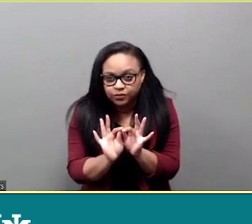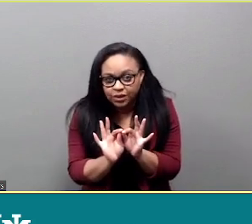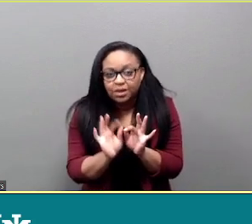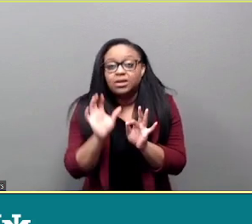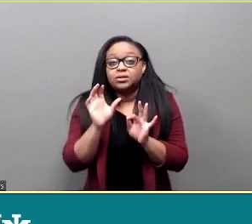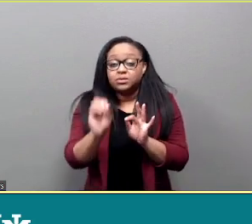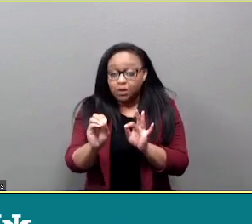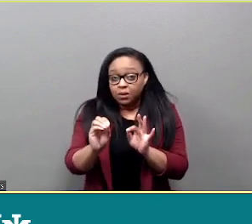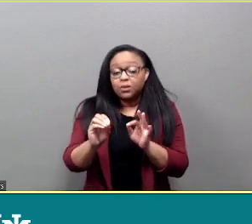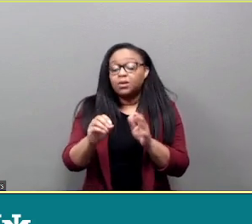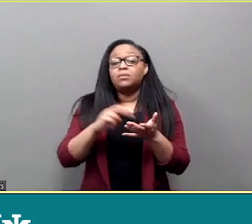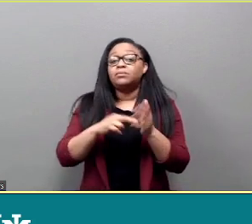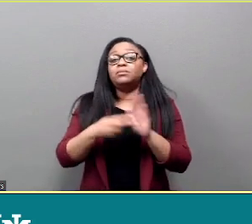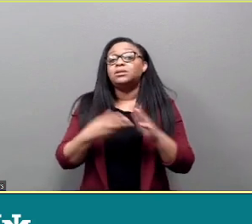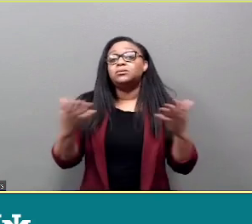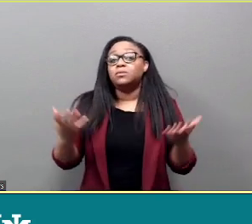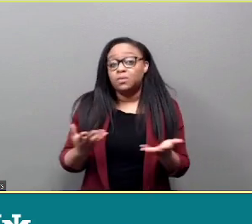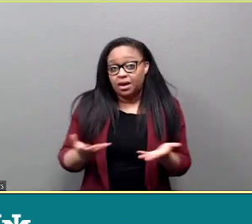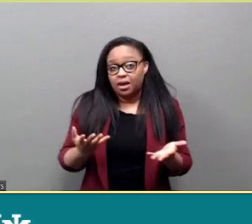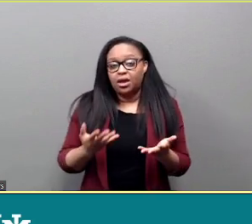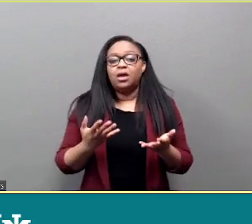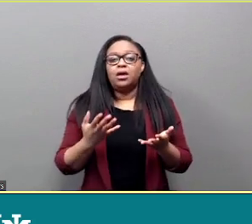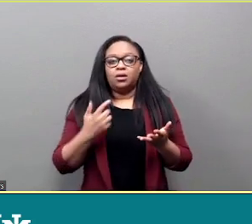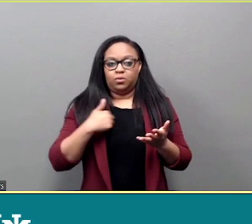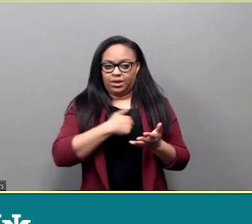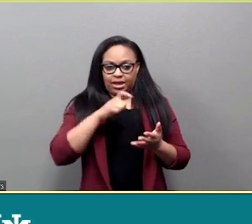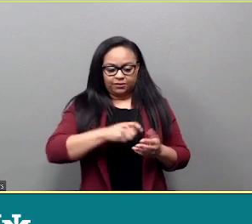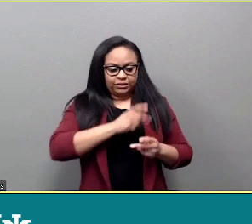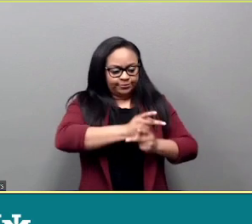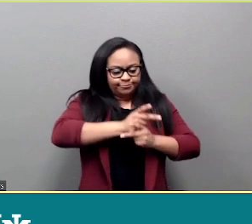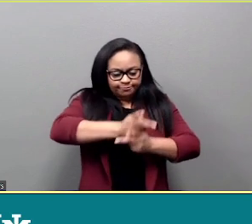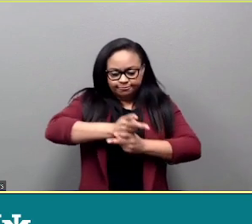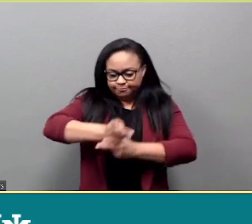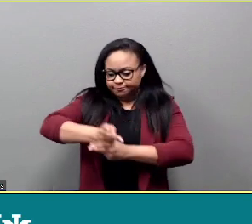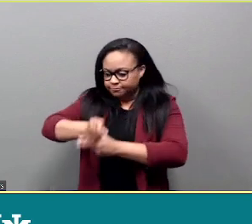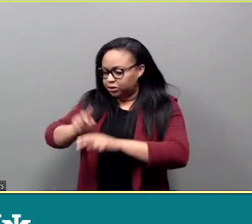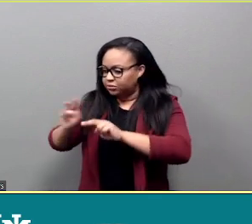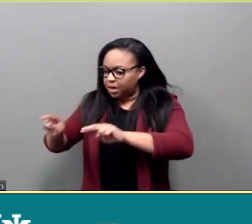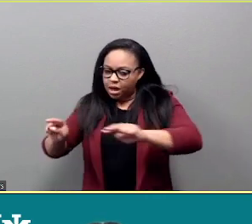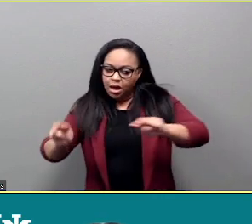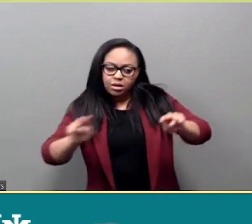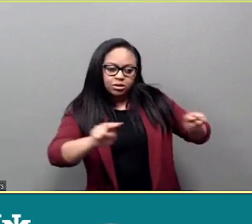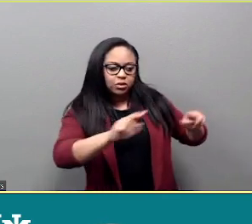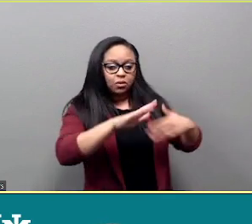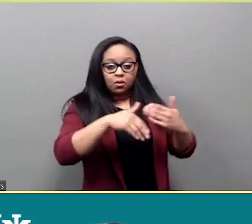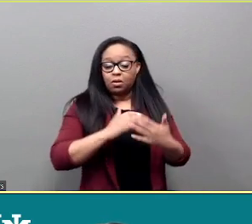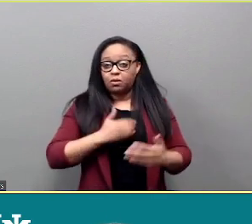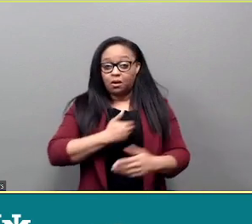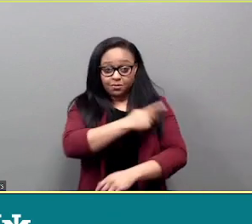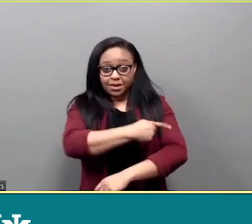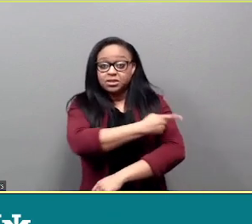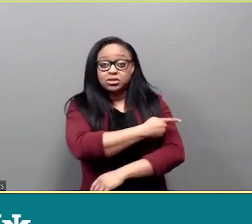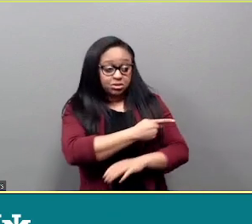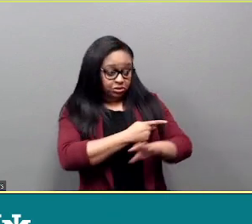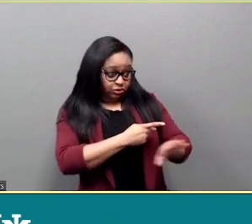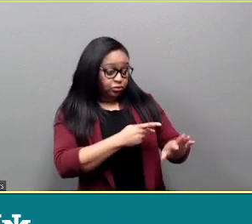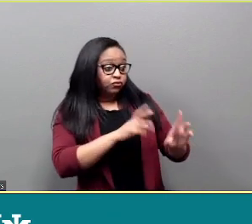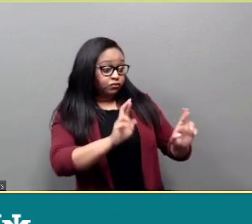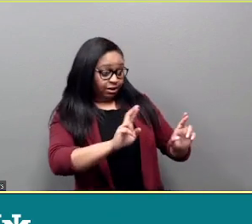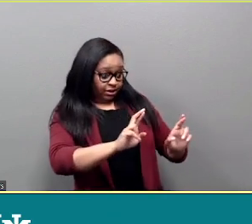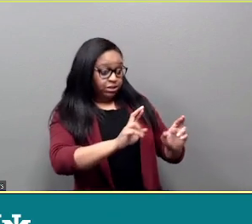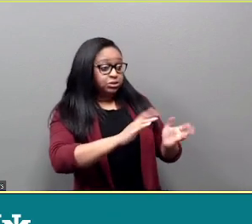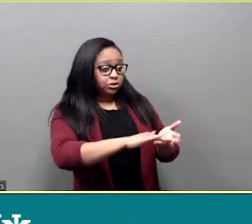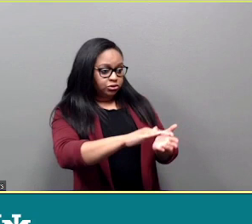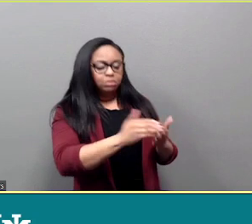when they are ready to go. Next paragraph. I'm sorry, next slide. Thank you. So how can you